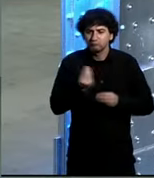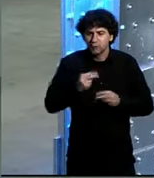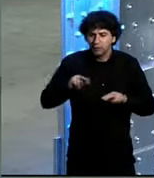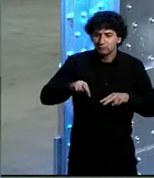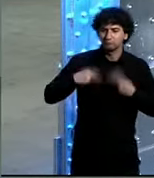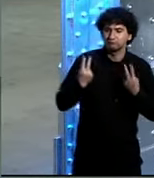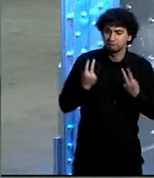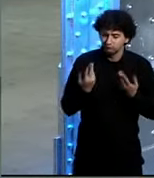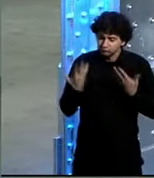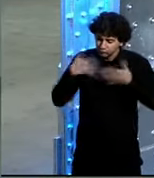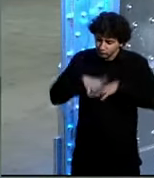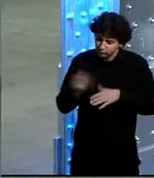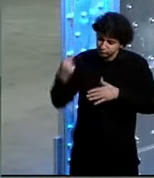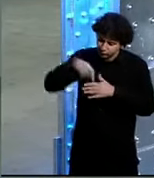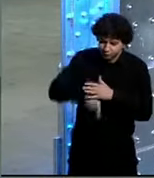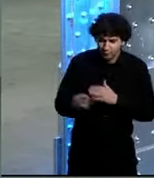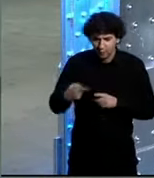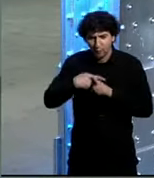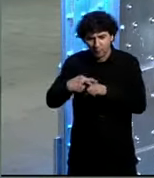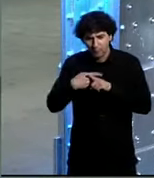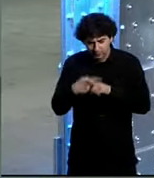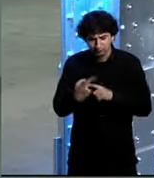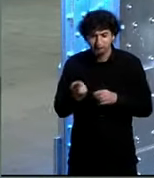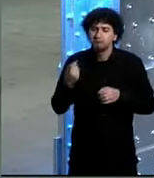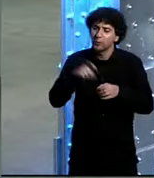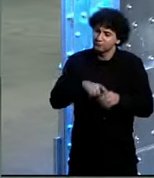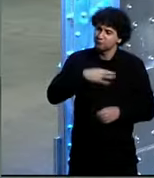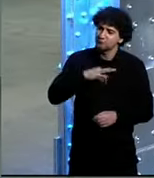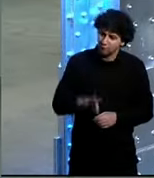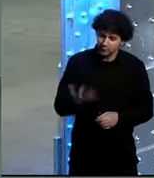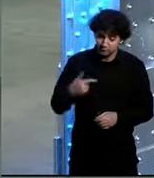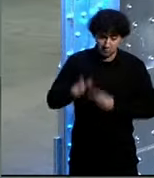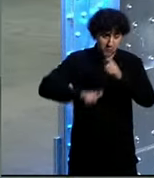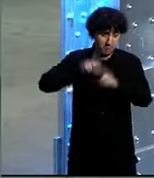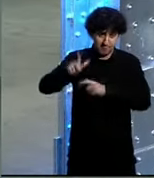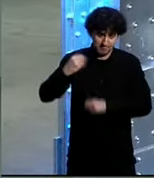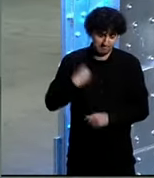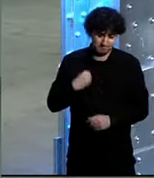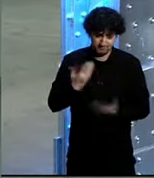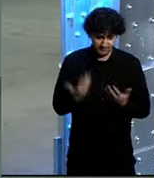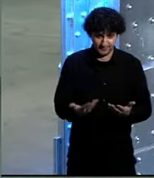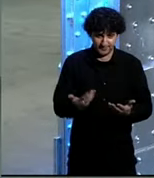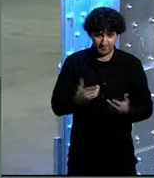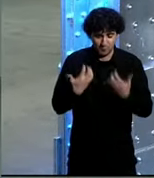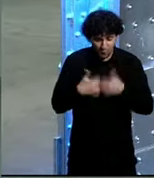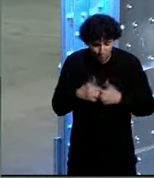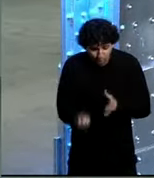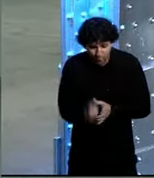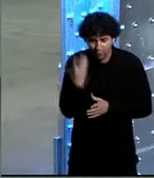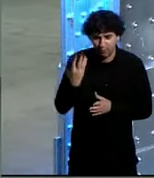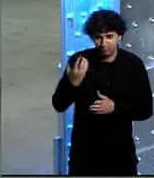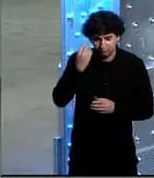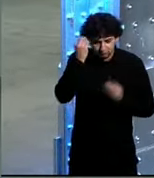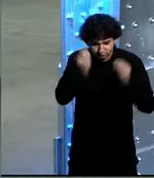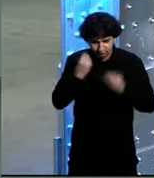technology. So this technology allows us to be more inclusive, to participate in this journey and to